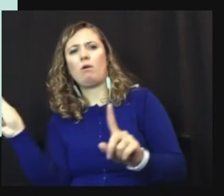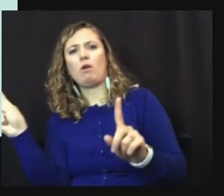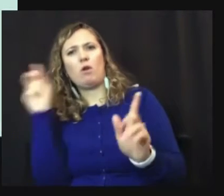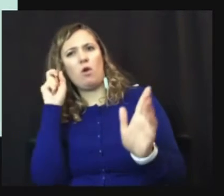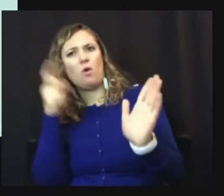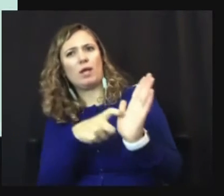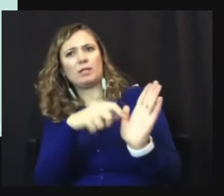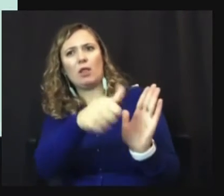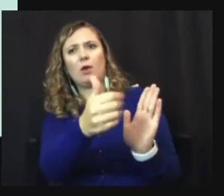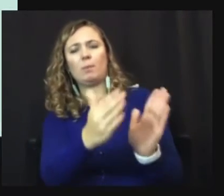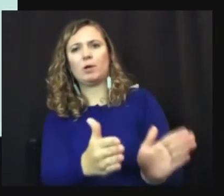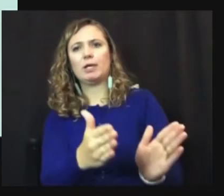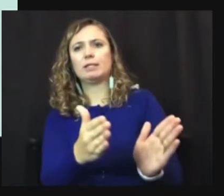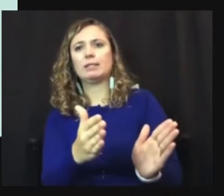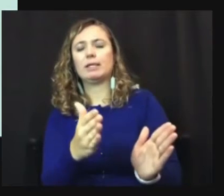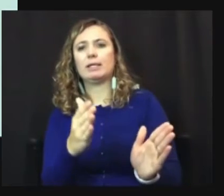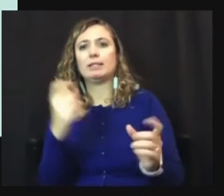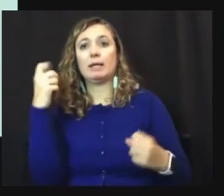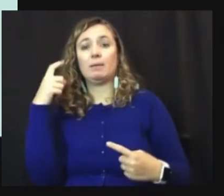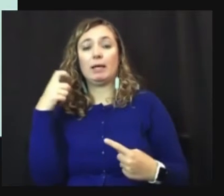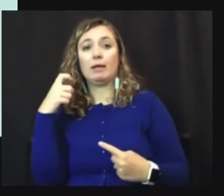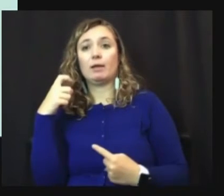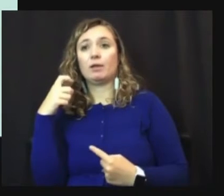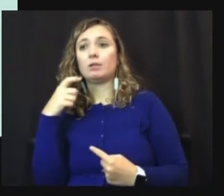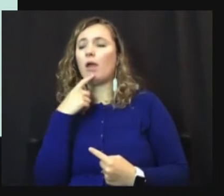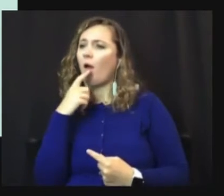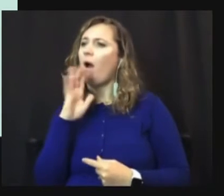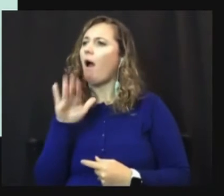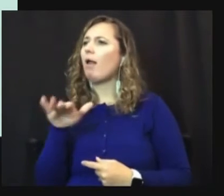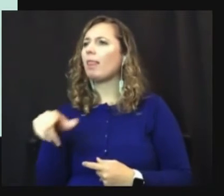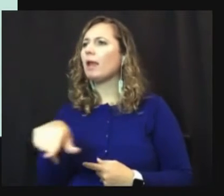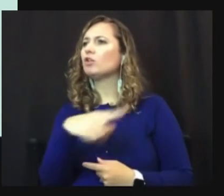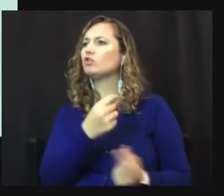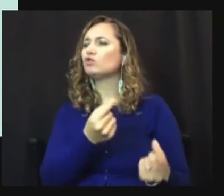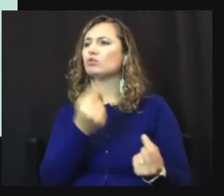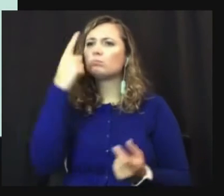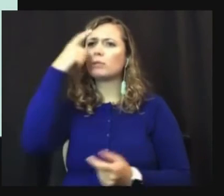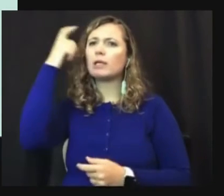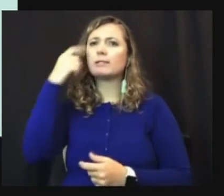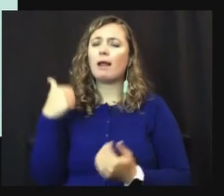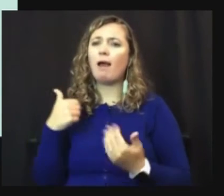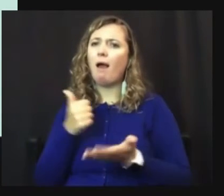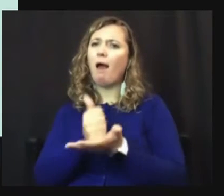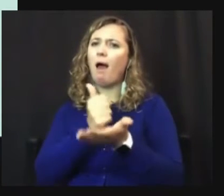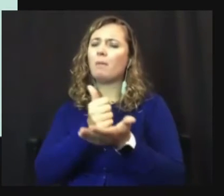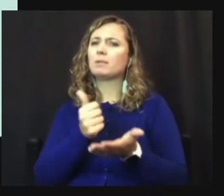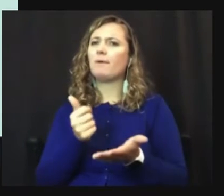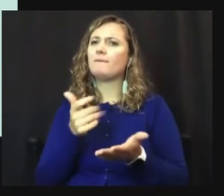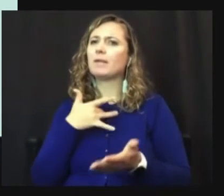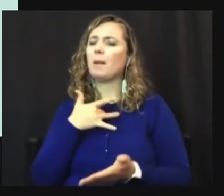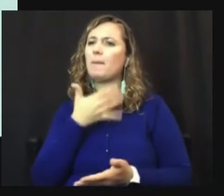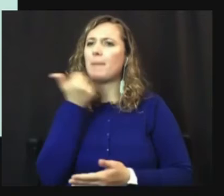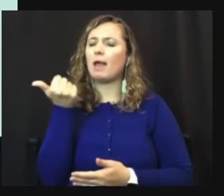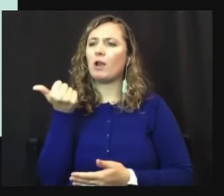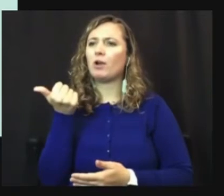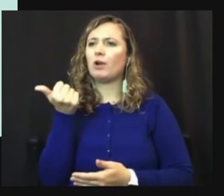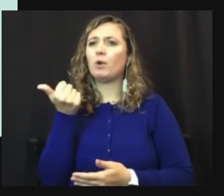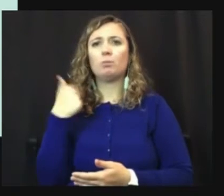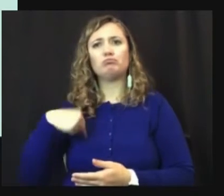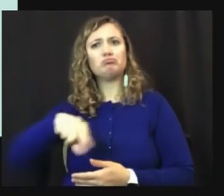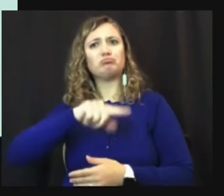yeah, that's what they do to make their body feel better. We all have different things to make our bodies feel better. And move on. It